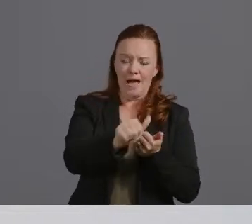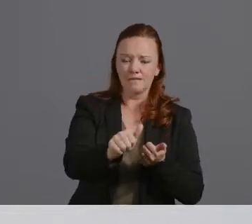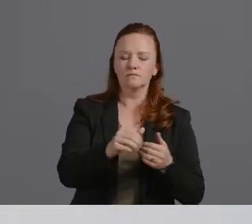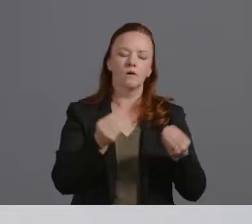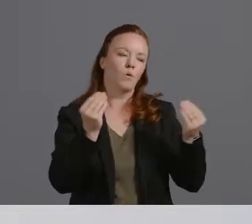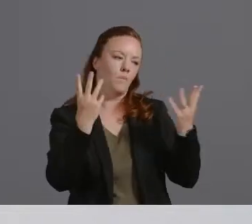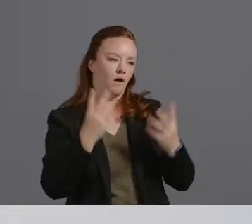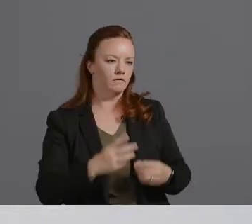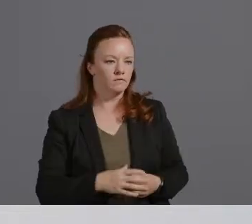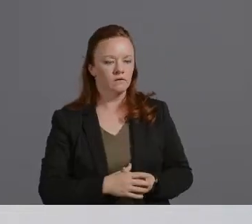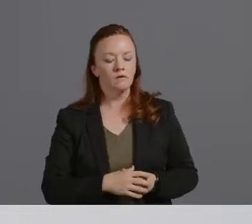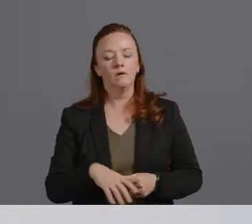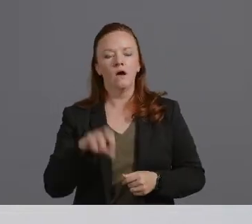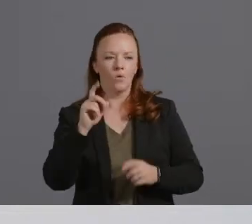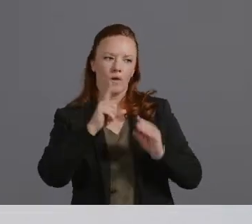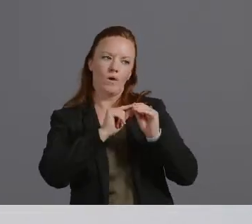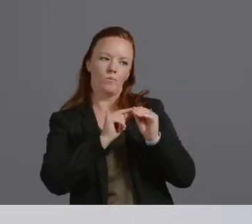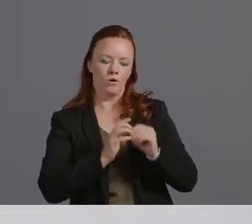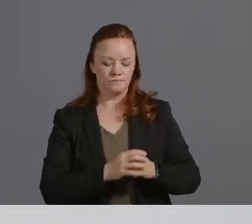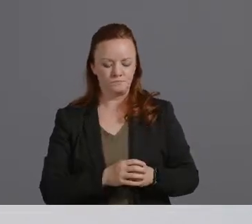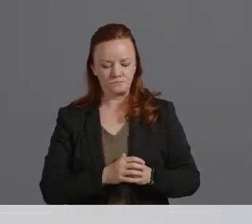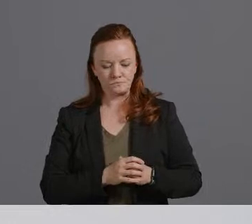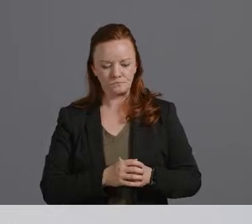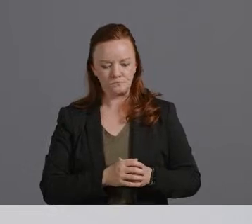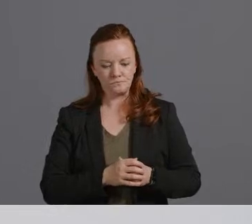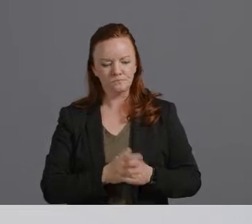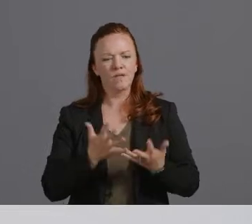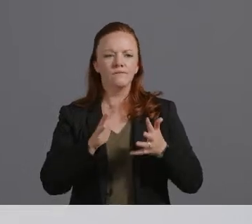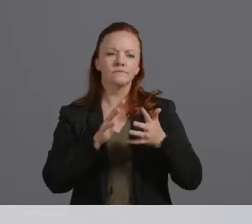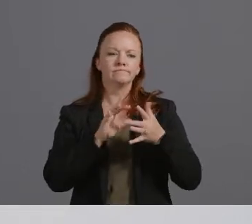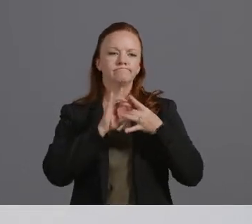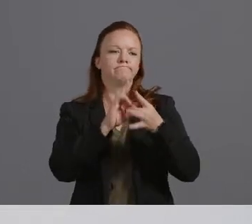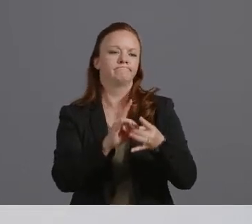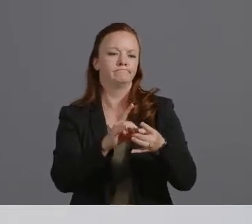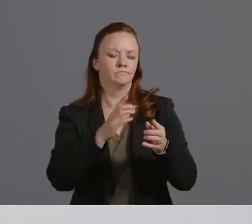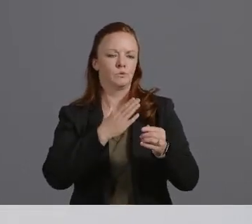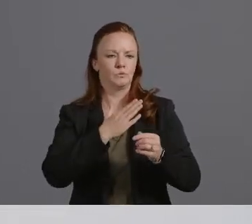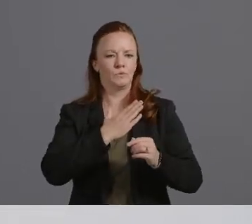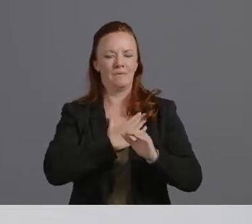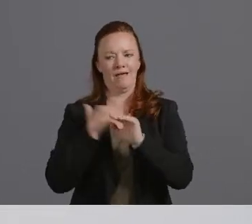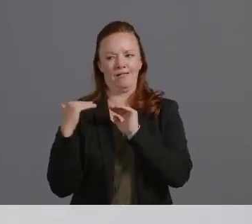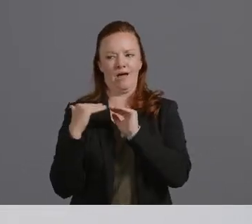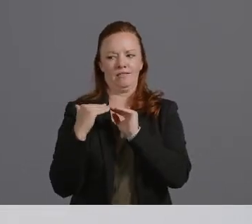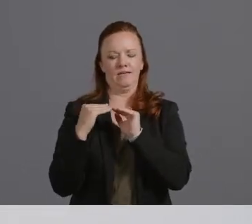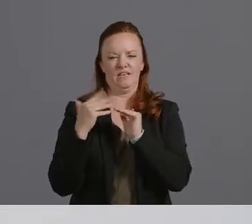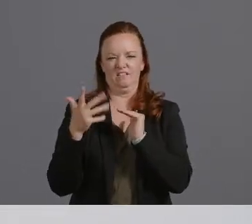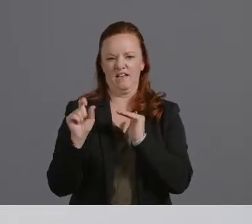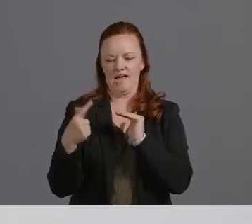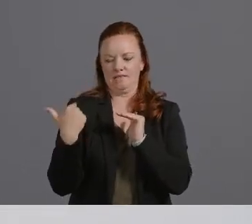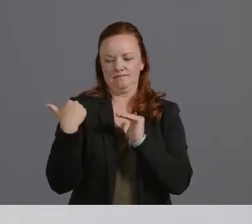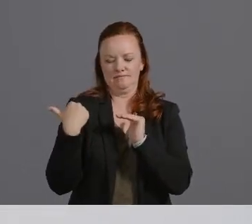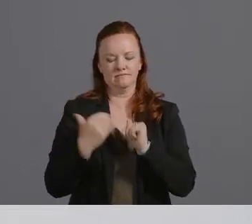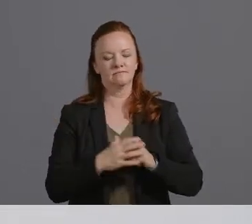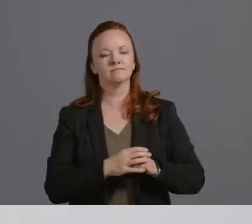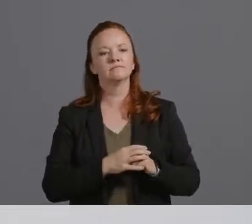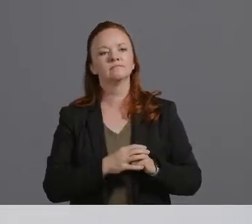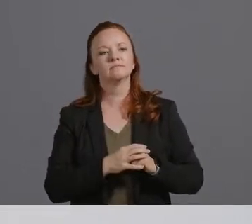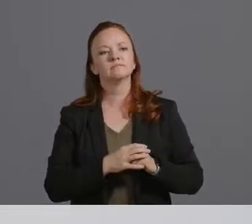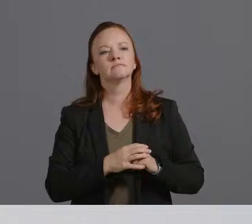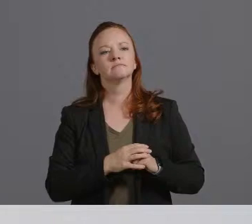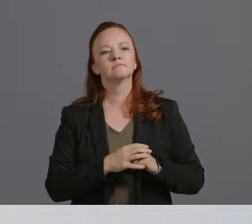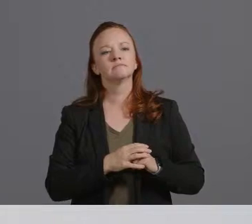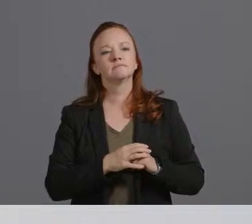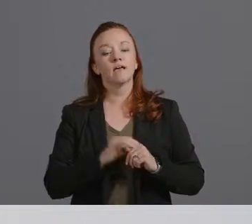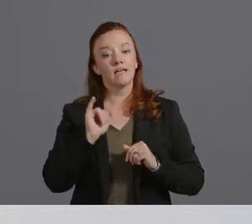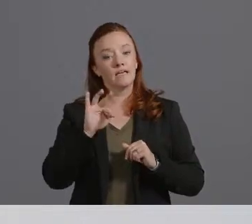on. Okay, one more. I'll give it a shot. And this sort of follows up on what one of my colleagues asked. The fact is, if you are